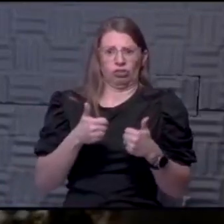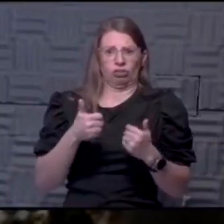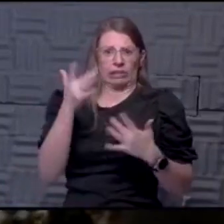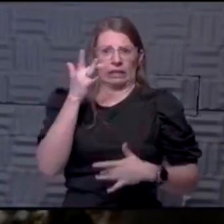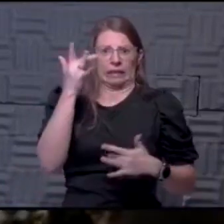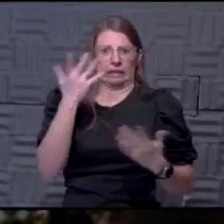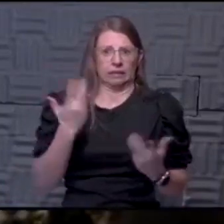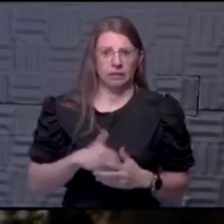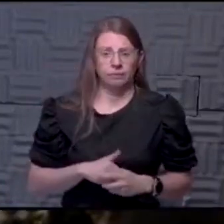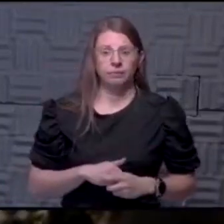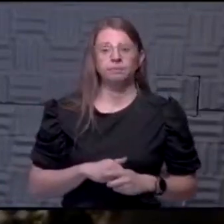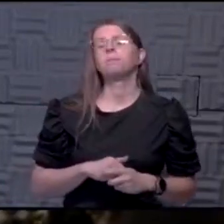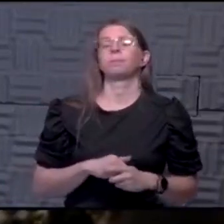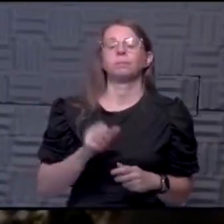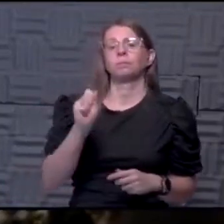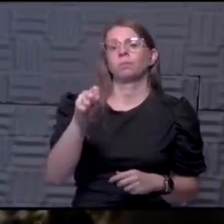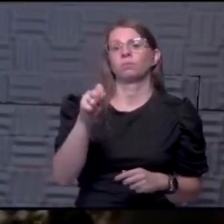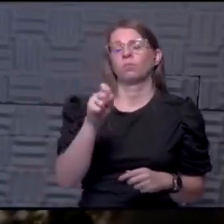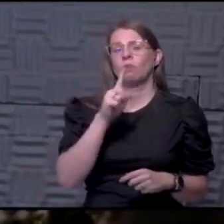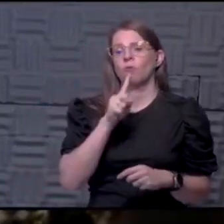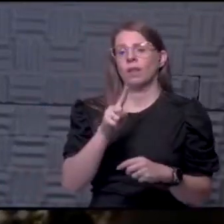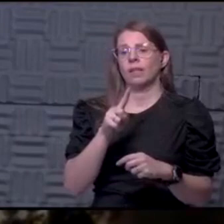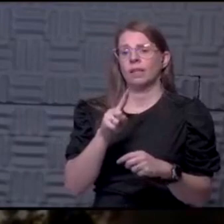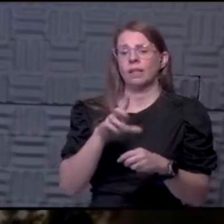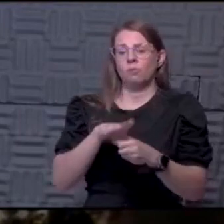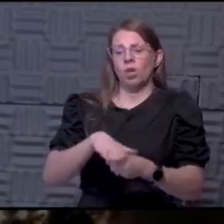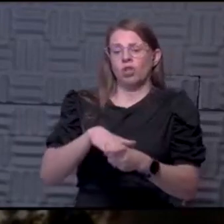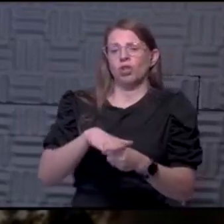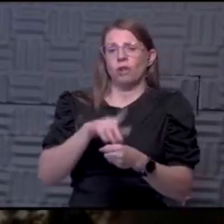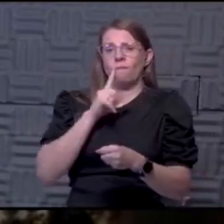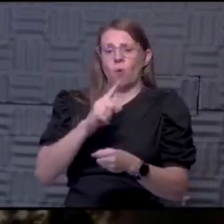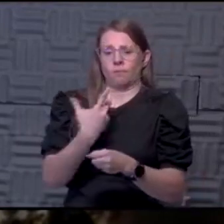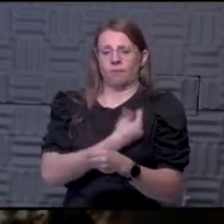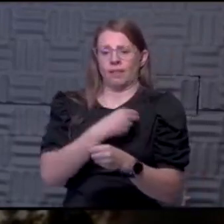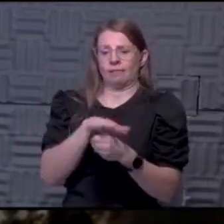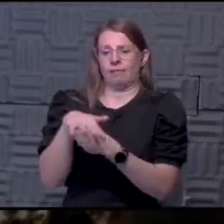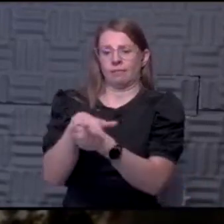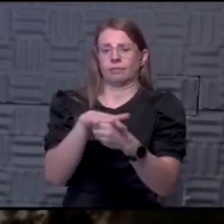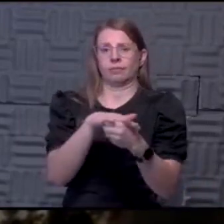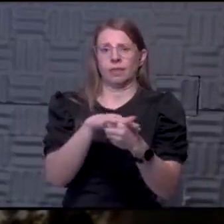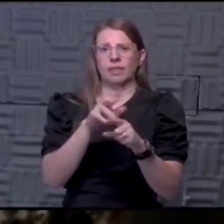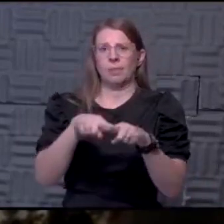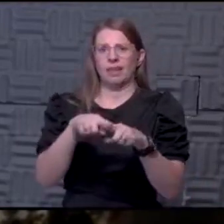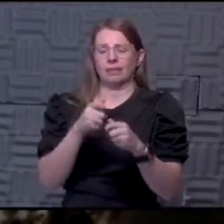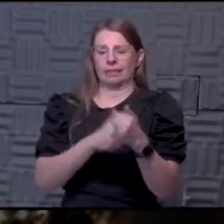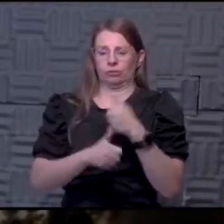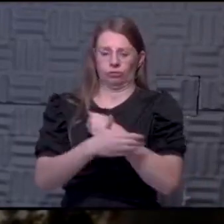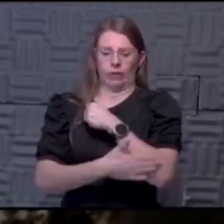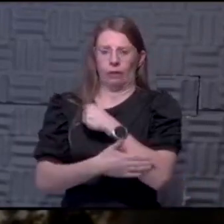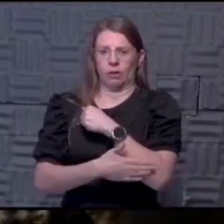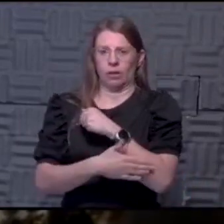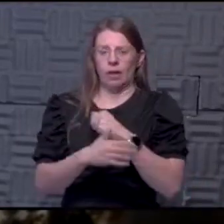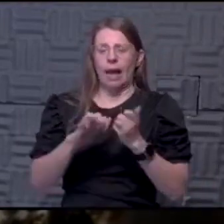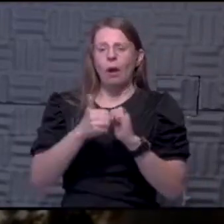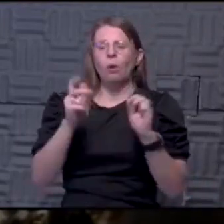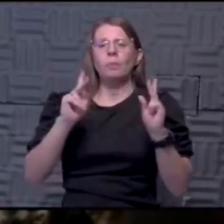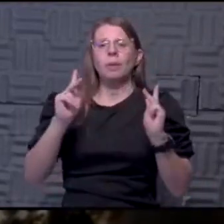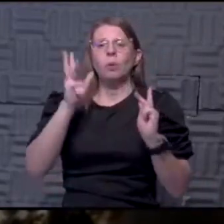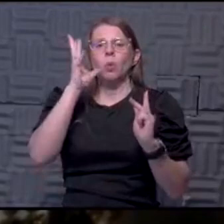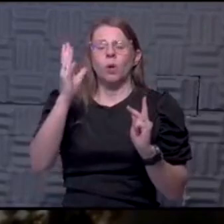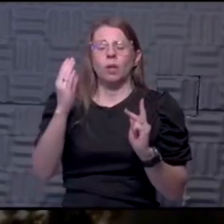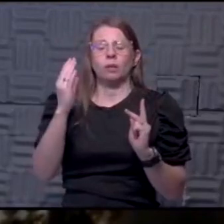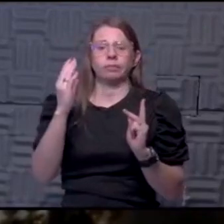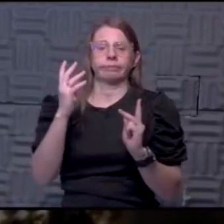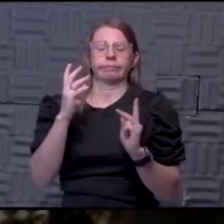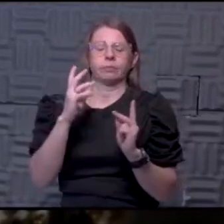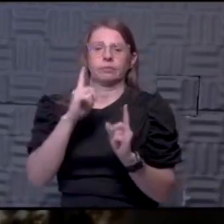Yeah, so really it puts pressure on the vaccination sites county by county to say, how do we know? Are people going to act in good faith?